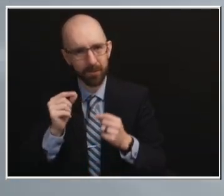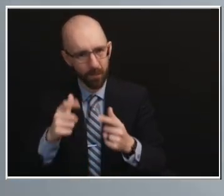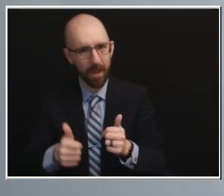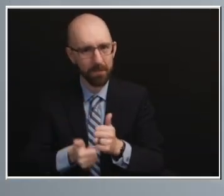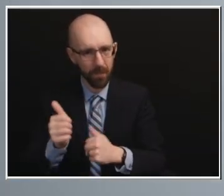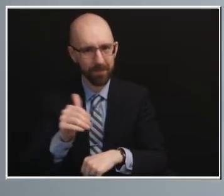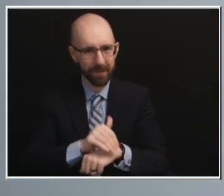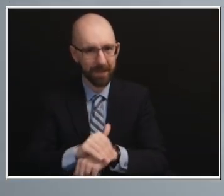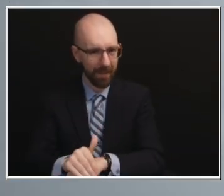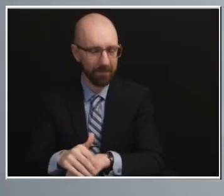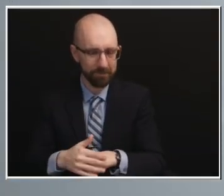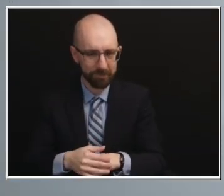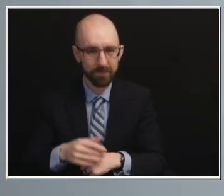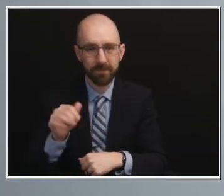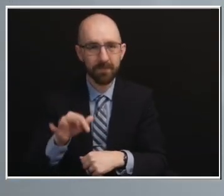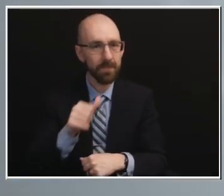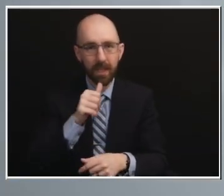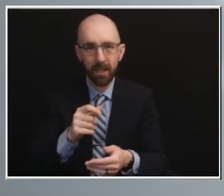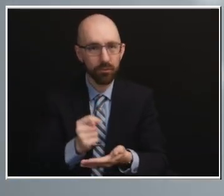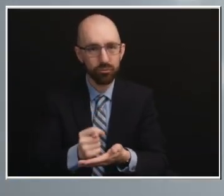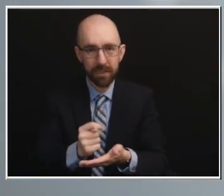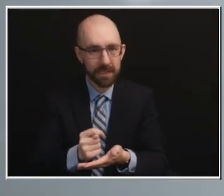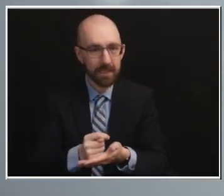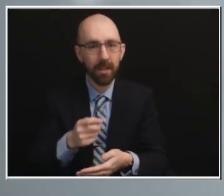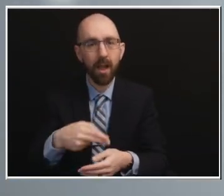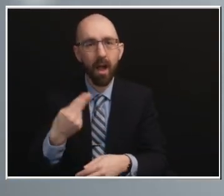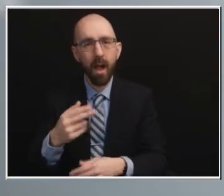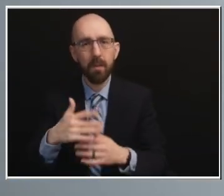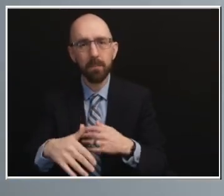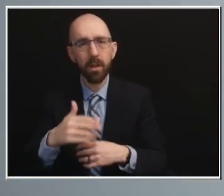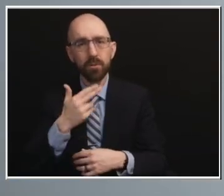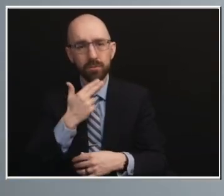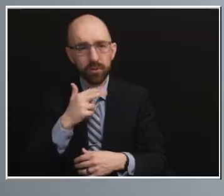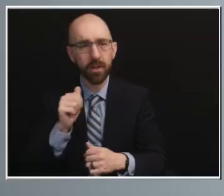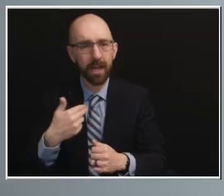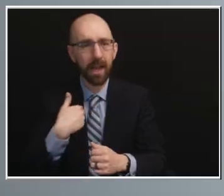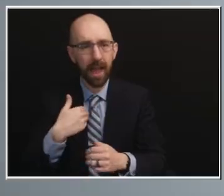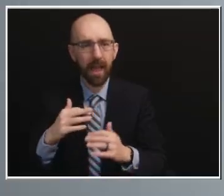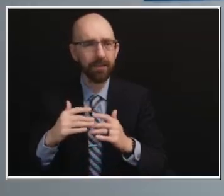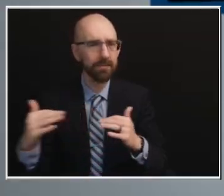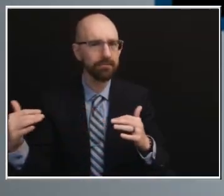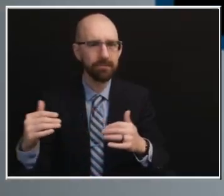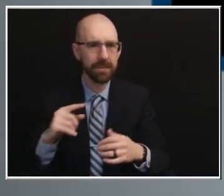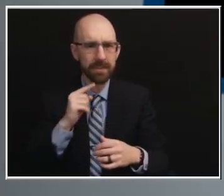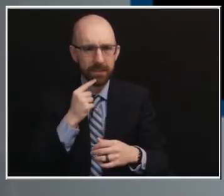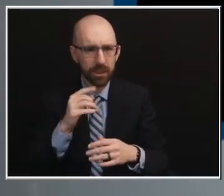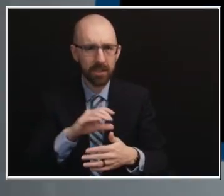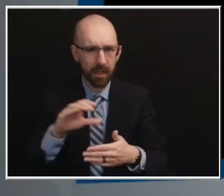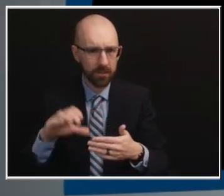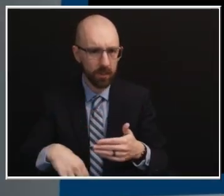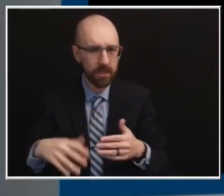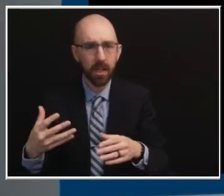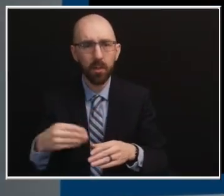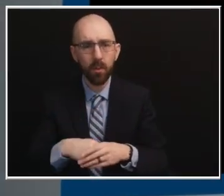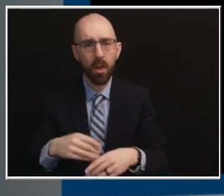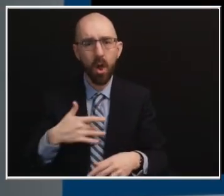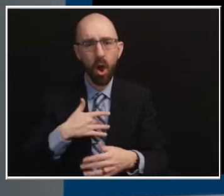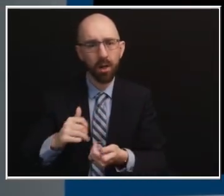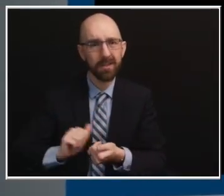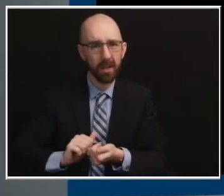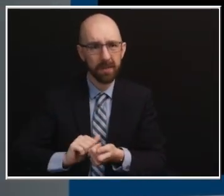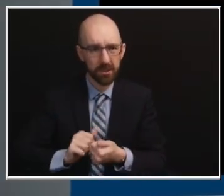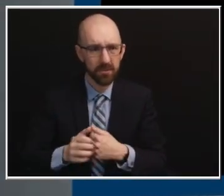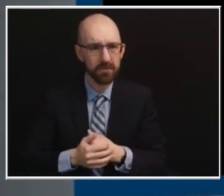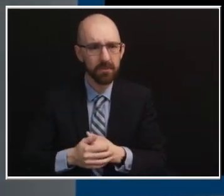If left untreated, high blood sugar can have a myriad of devastating consequences, including heart damage. The